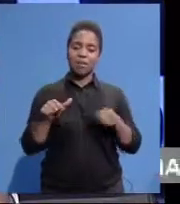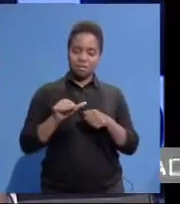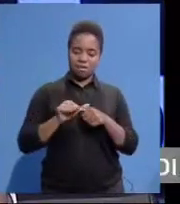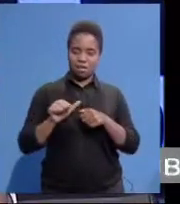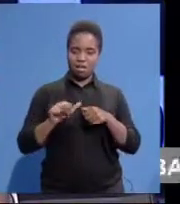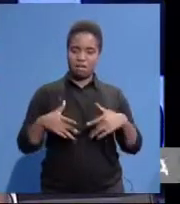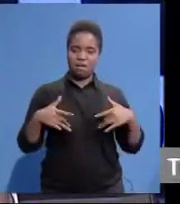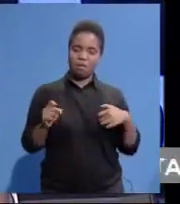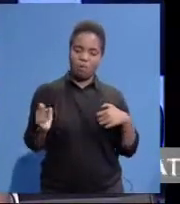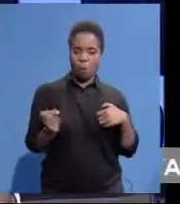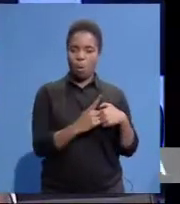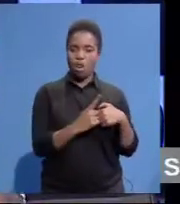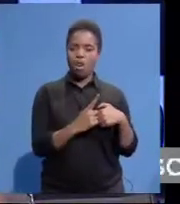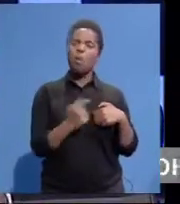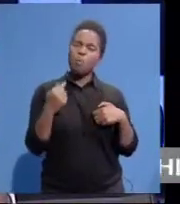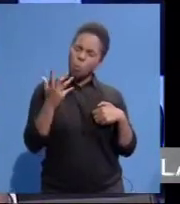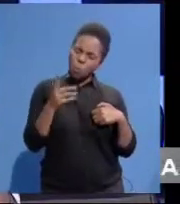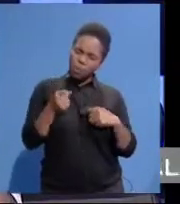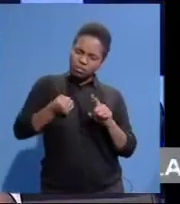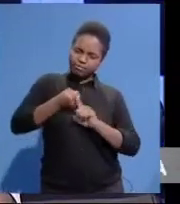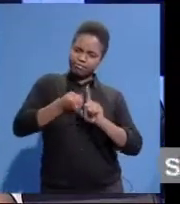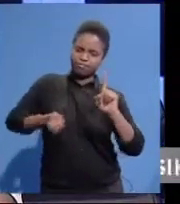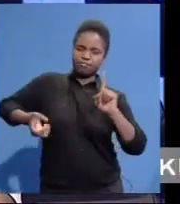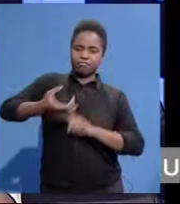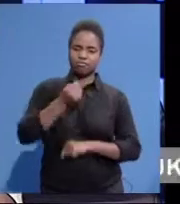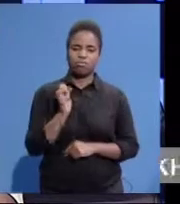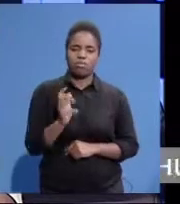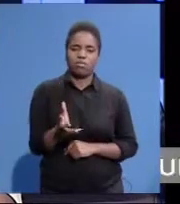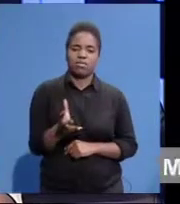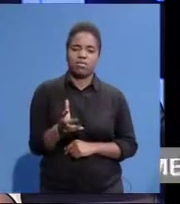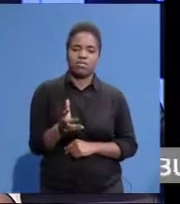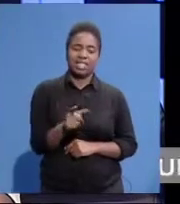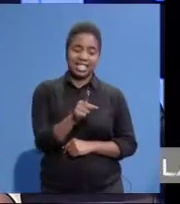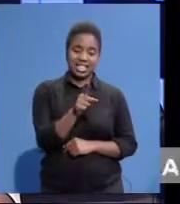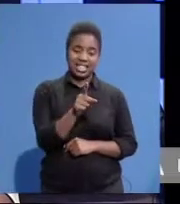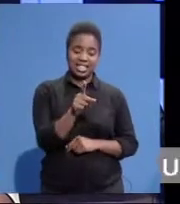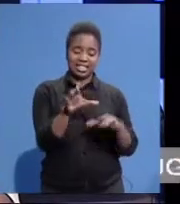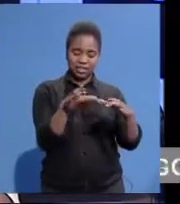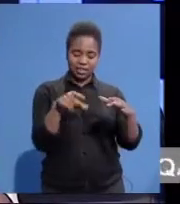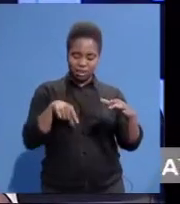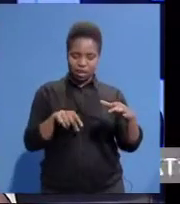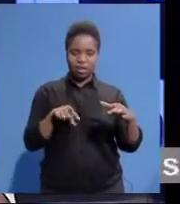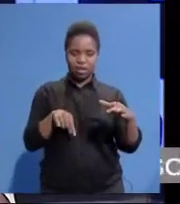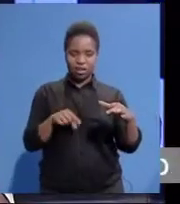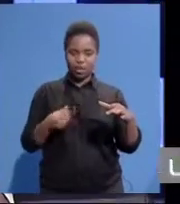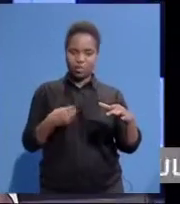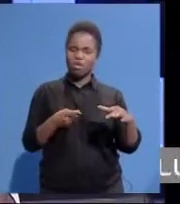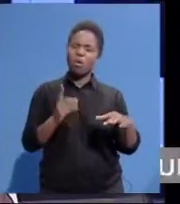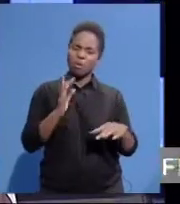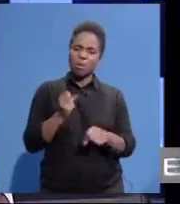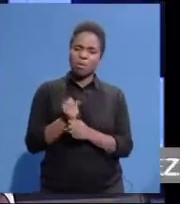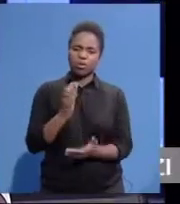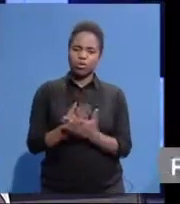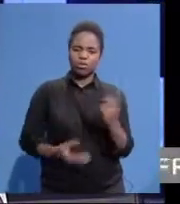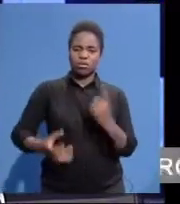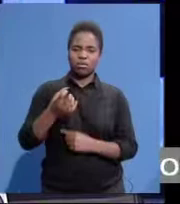work towards it. We are not there, but we work towards it. Those of us in the ANC, we know we are committed to the National Democratic Revolution. And in